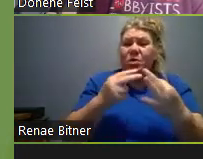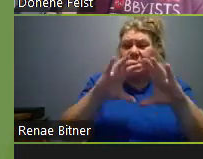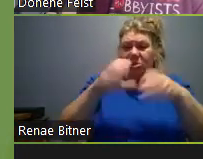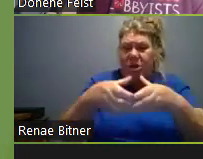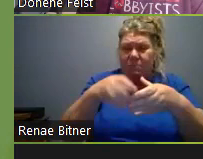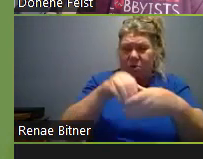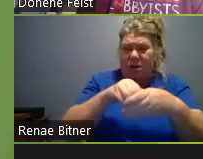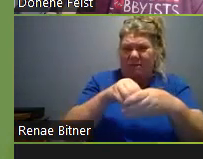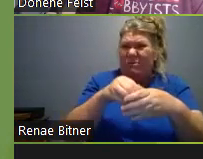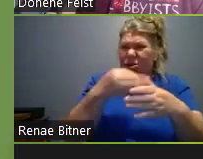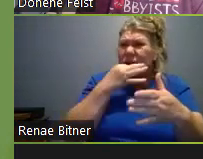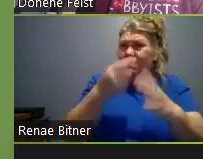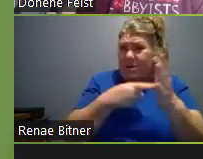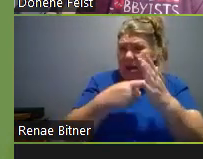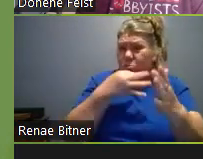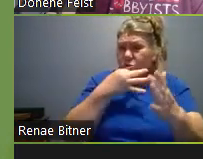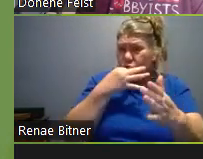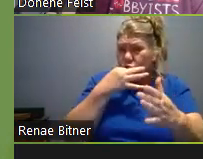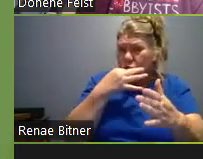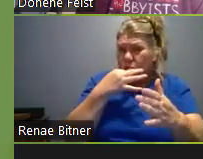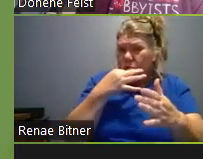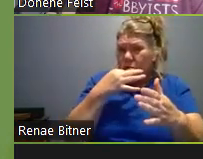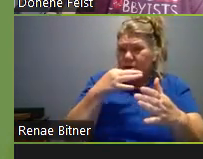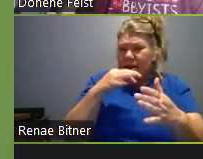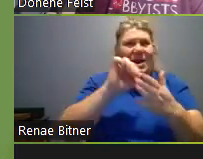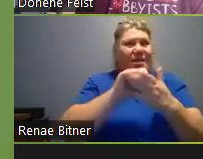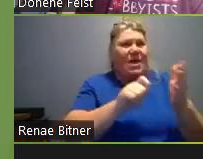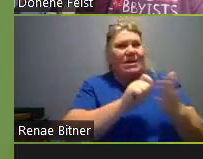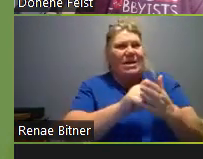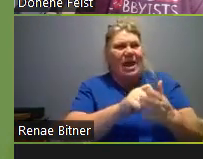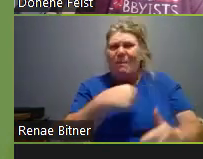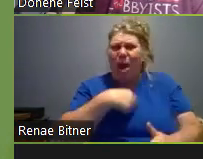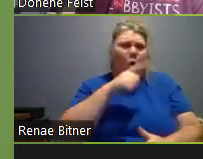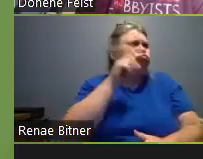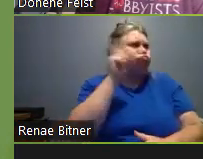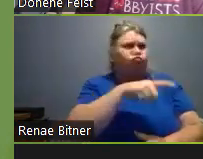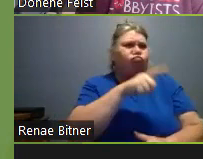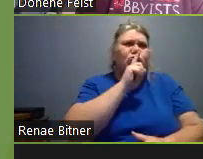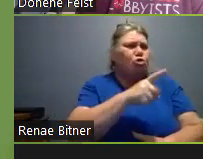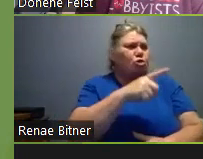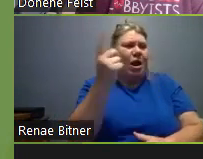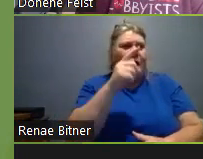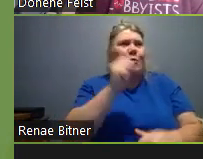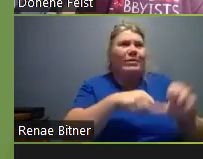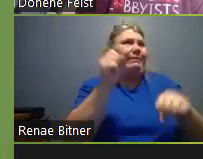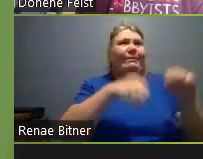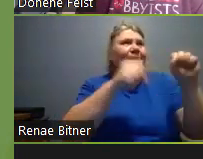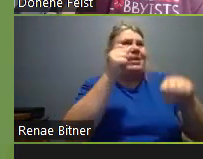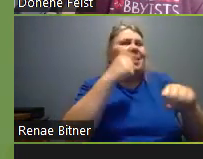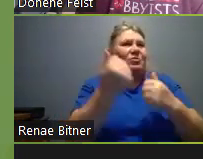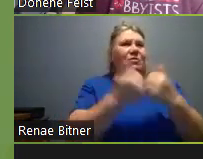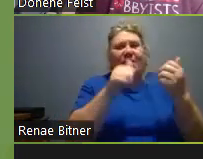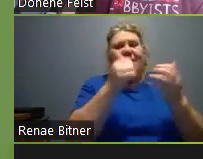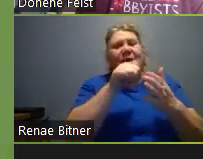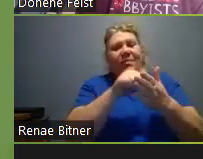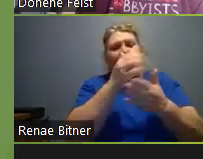in the near future. And in those days, I always agreed to everything too. So that was part of my